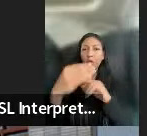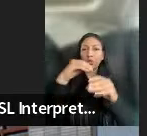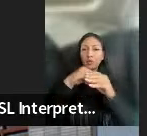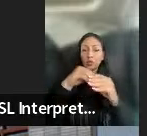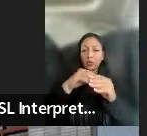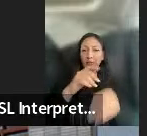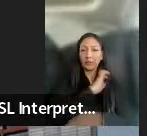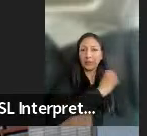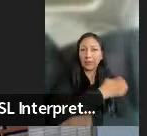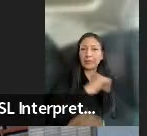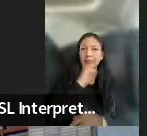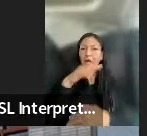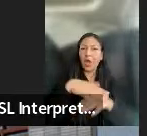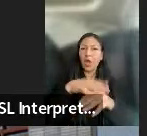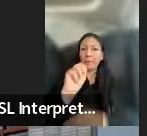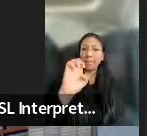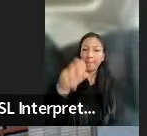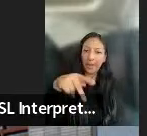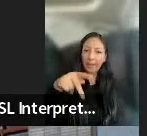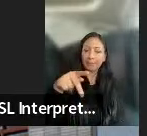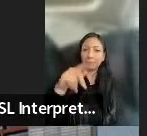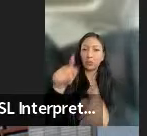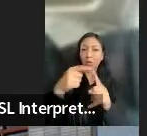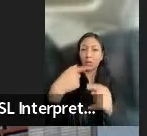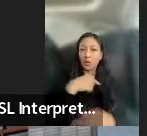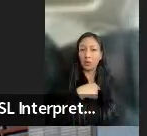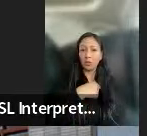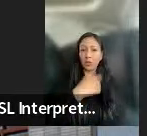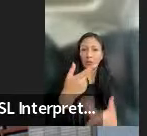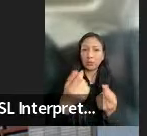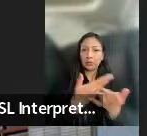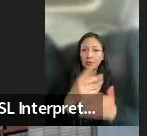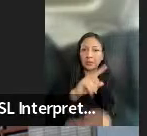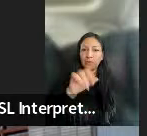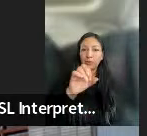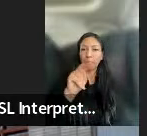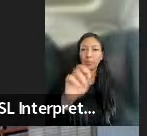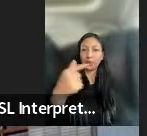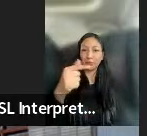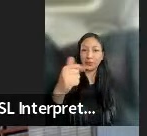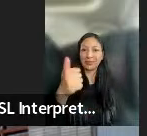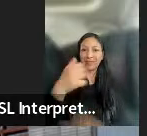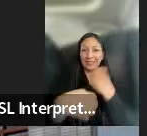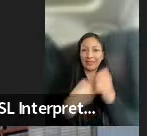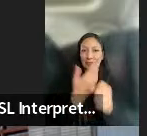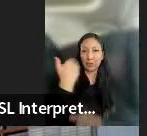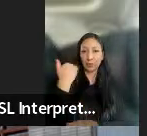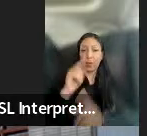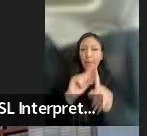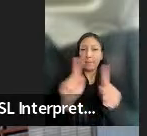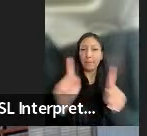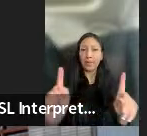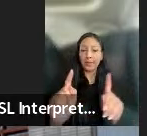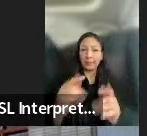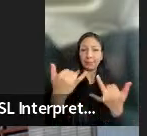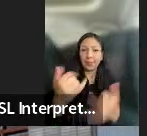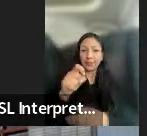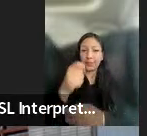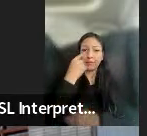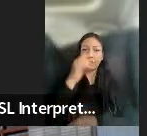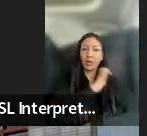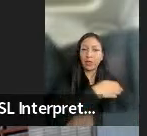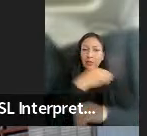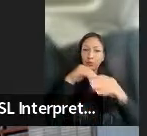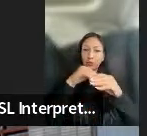storage wasn't on the map when we were doing Zone Green 10 years ago. However, the need for energy storage has